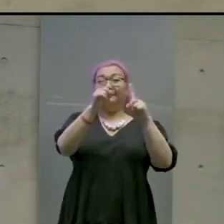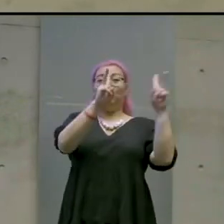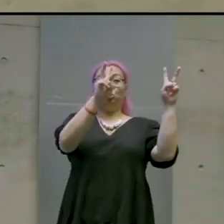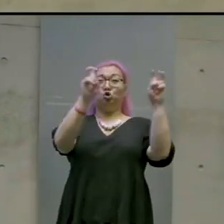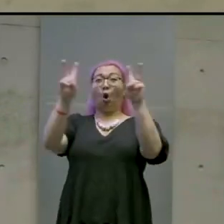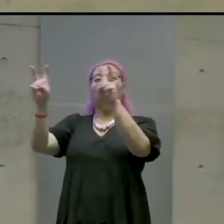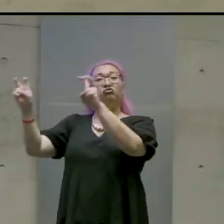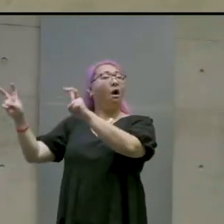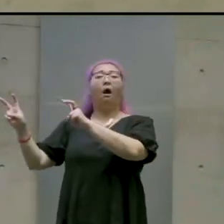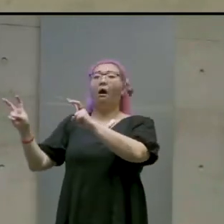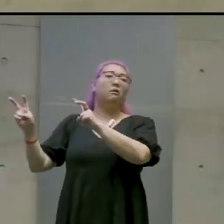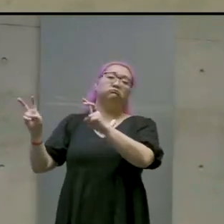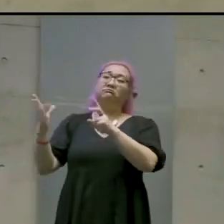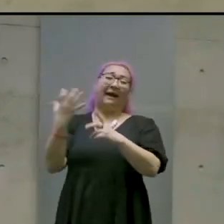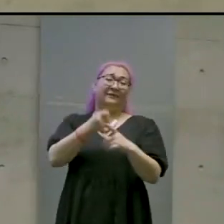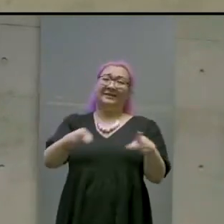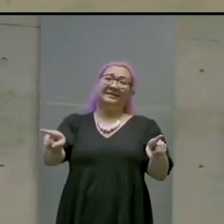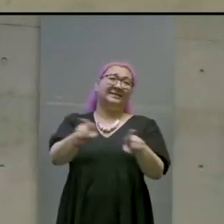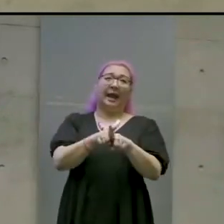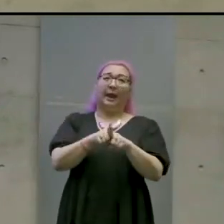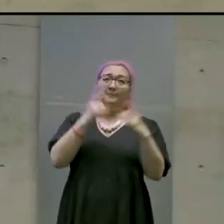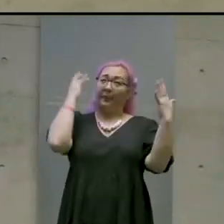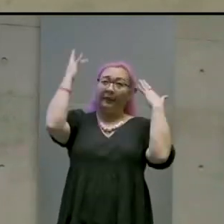still design those types of choices in there.